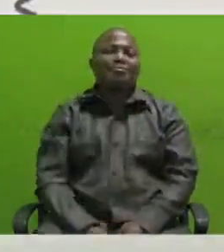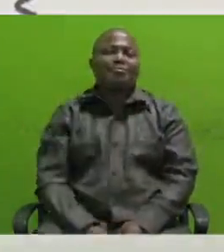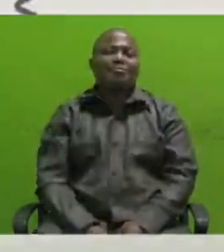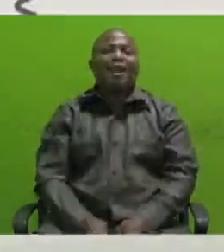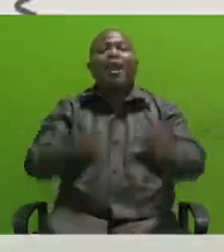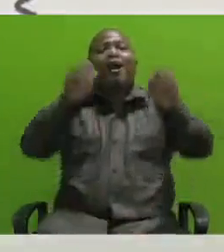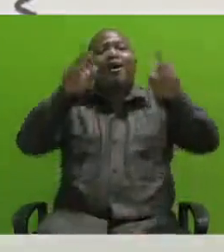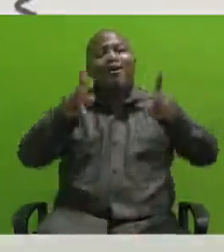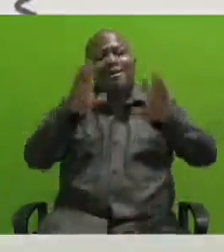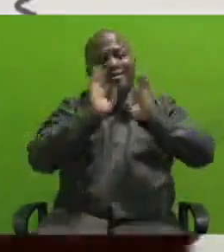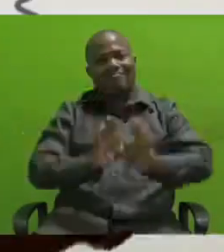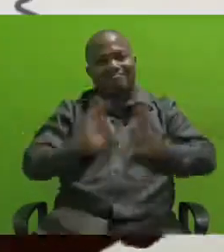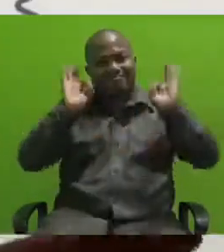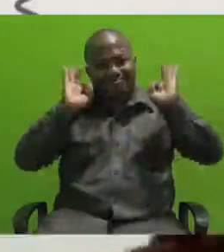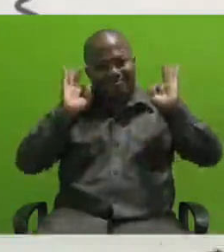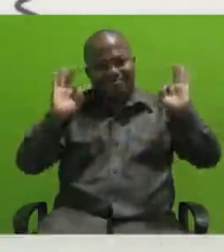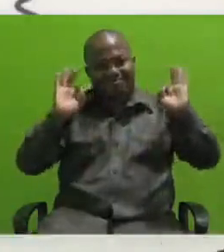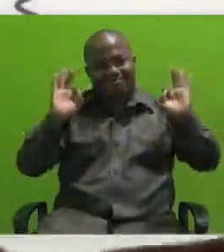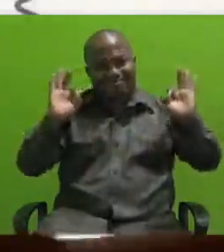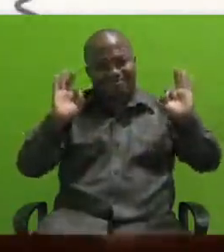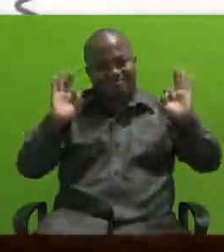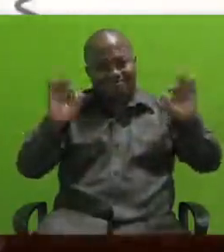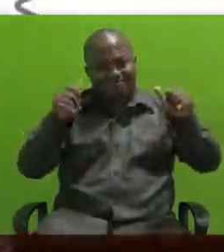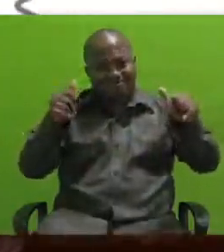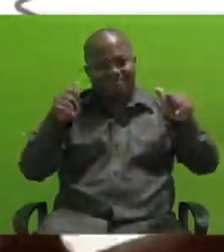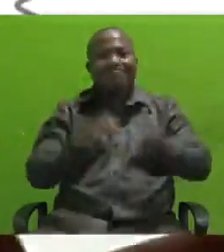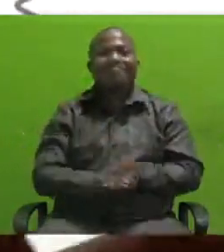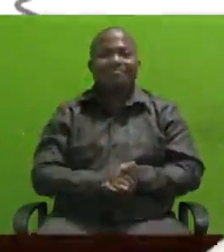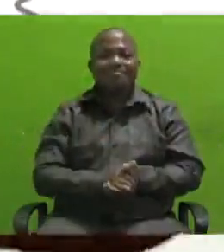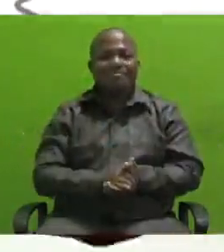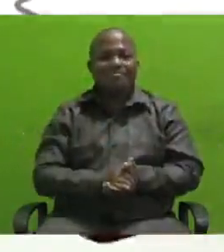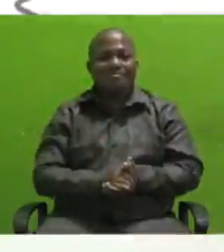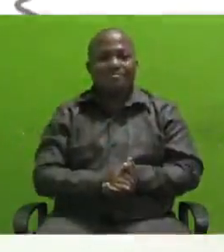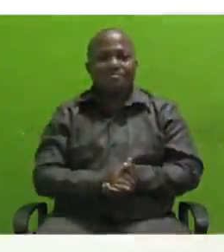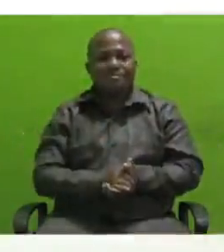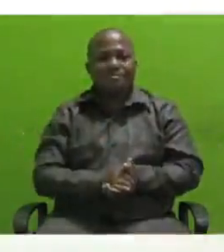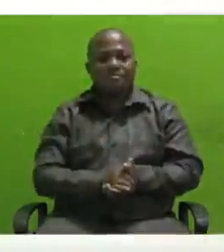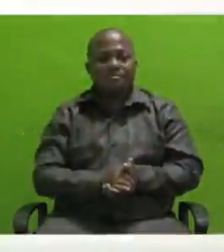good. Oh, yes. Let's find persons here first.